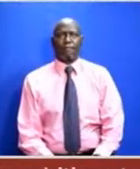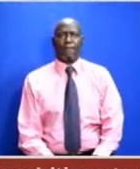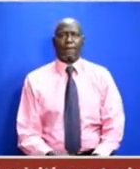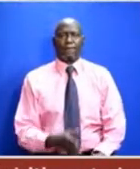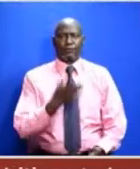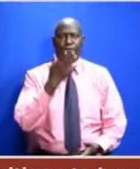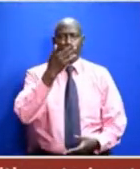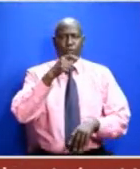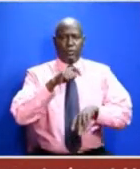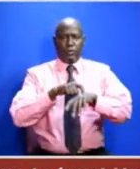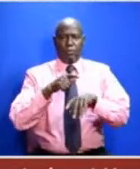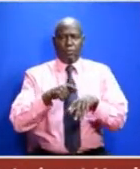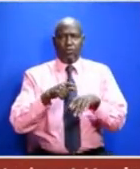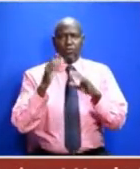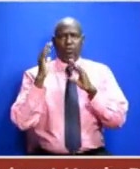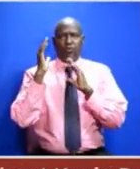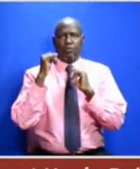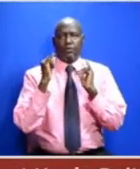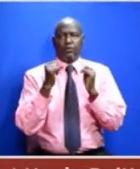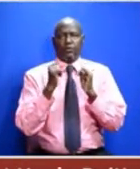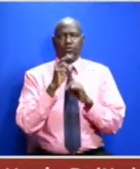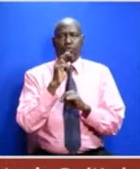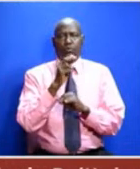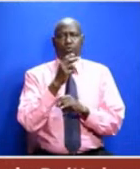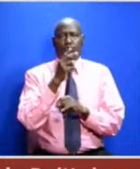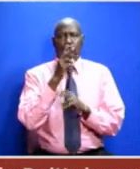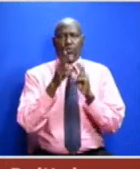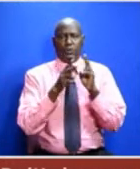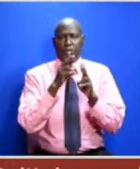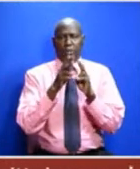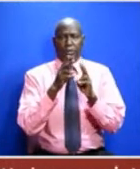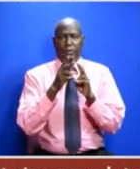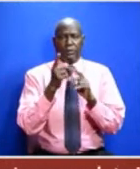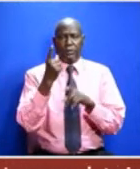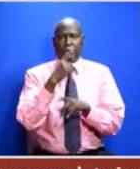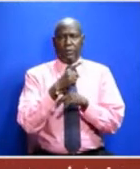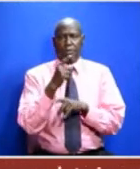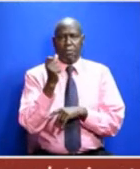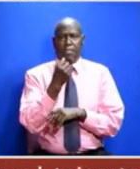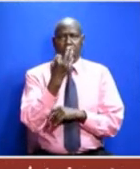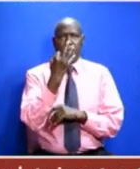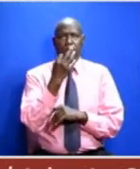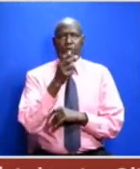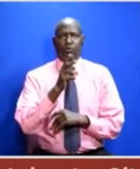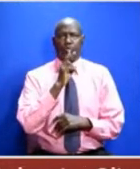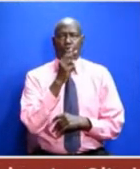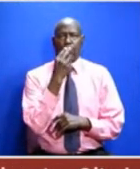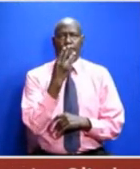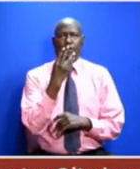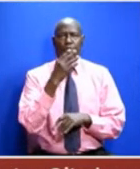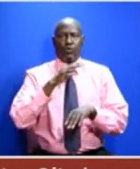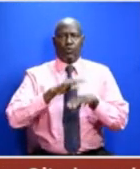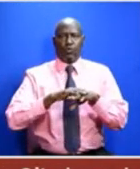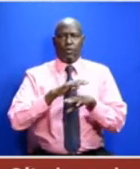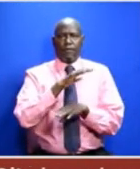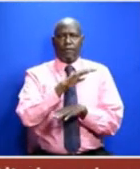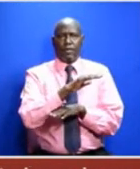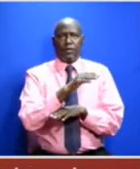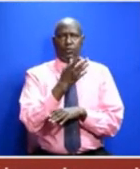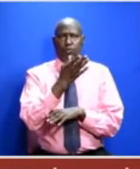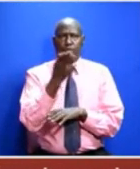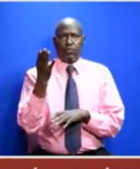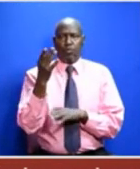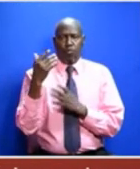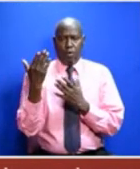night and time for Hope TV News Watch on this 22nd day of March 2024. A very good evening to you and welcome